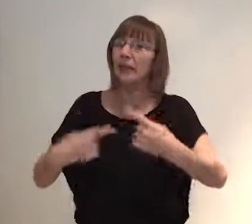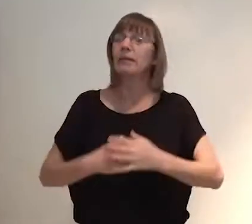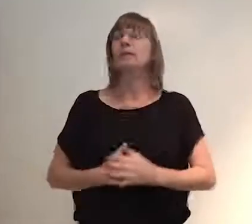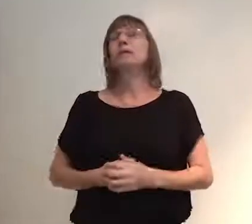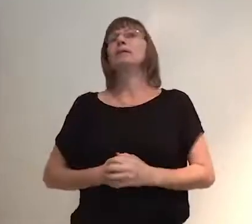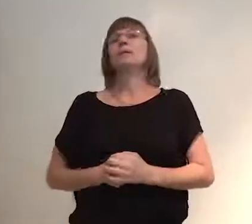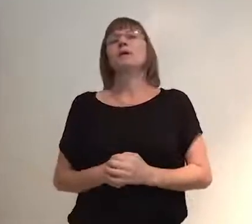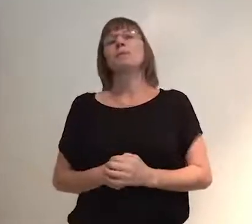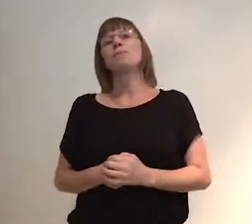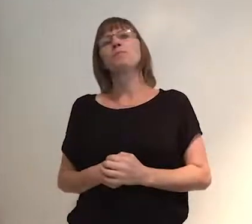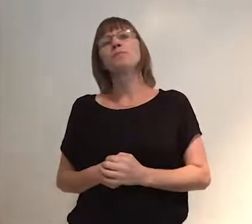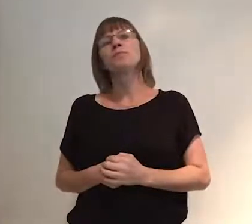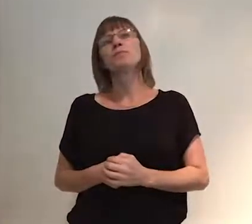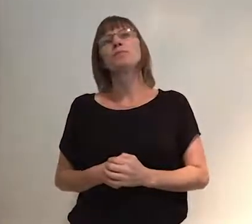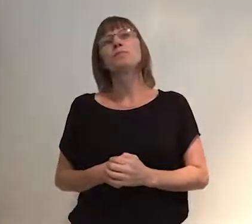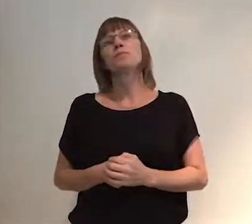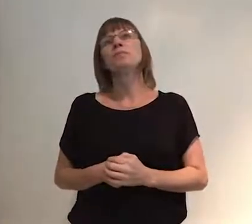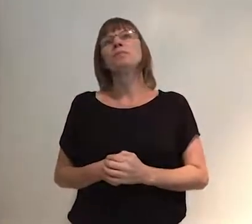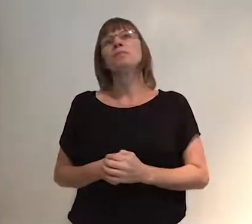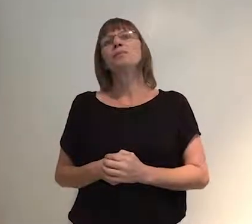saying.